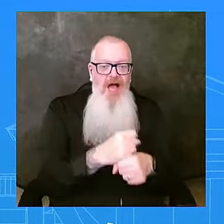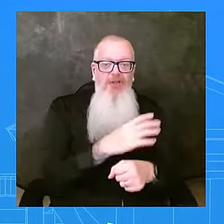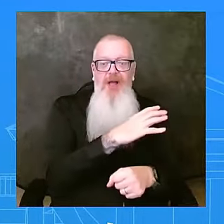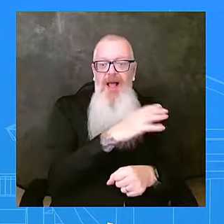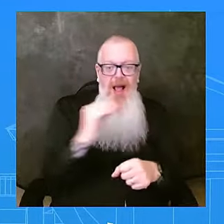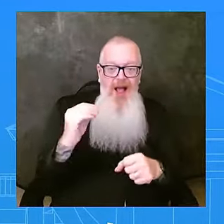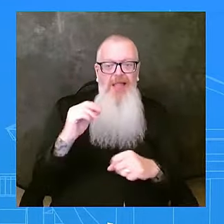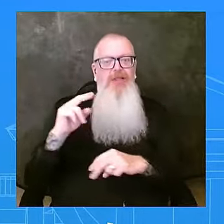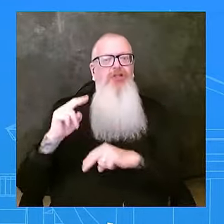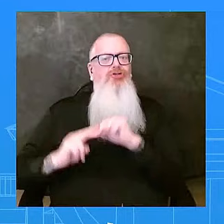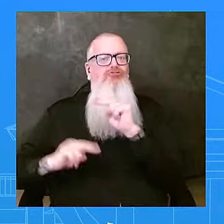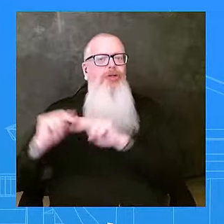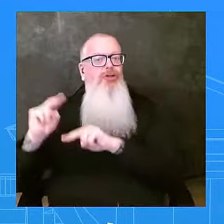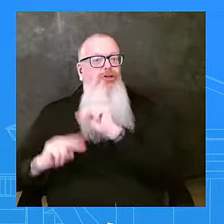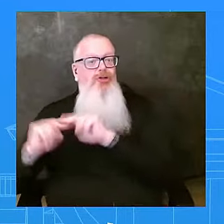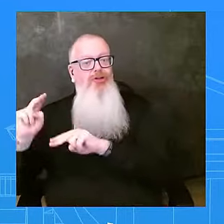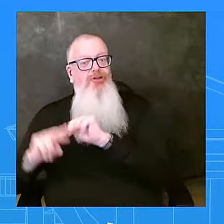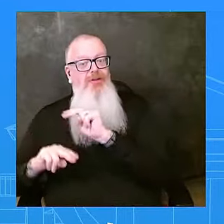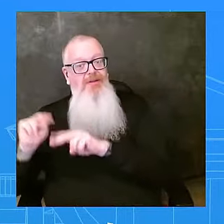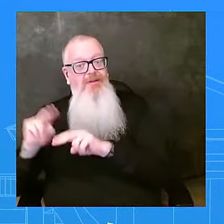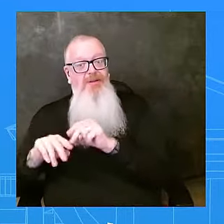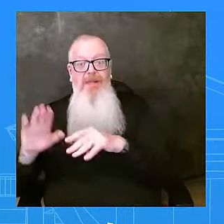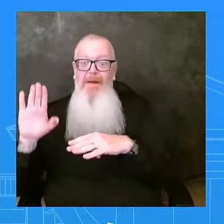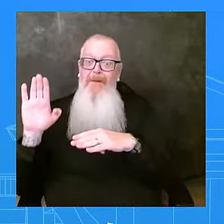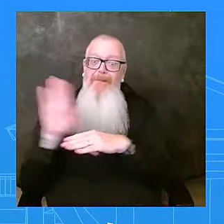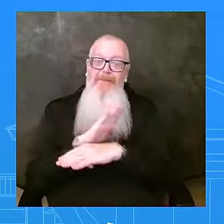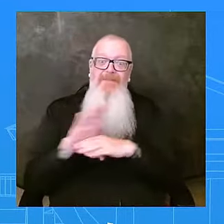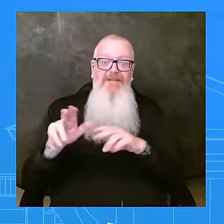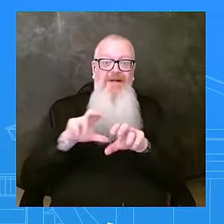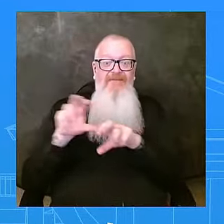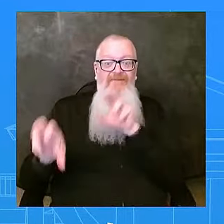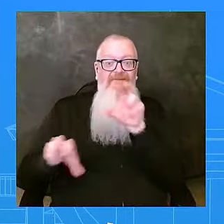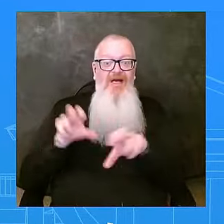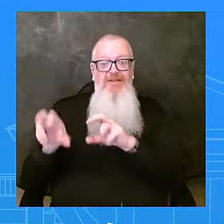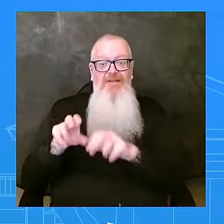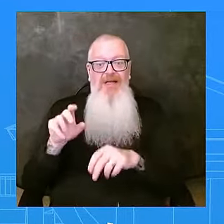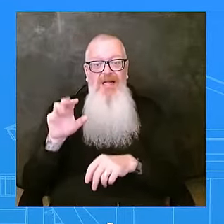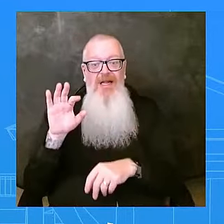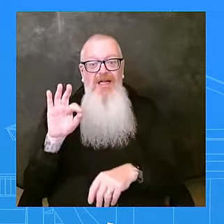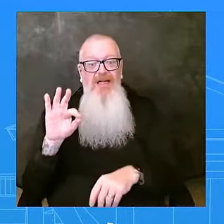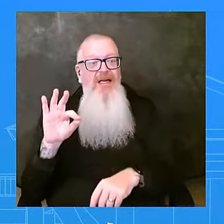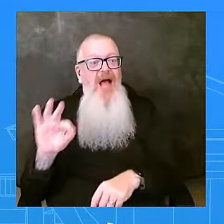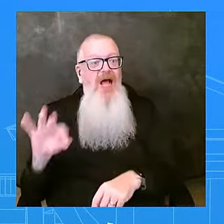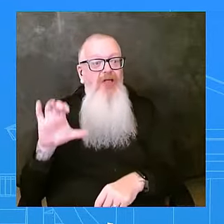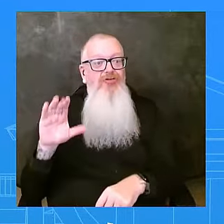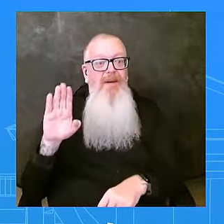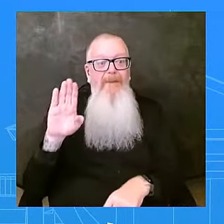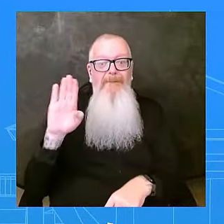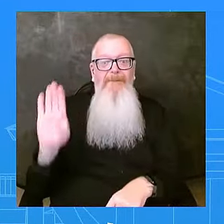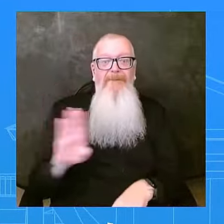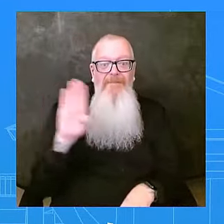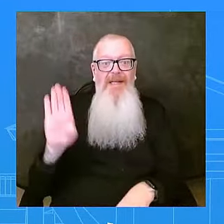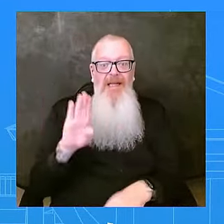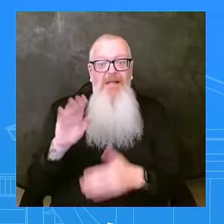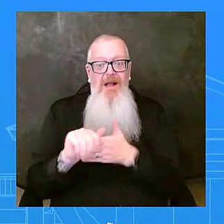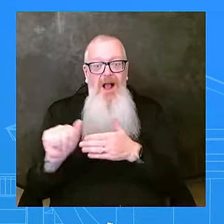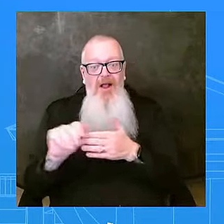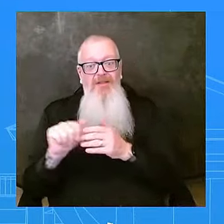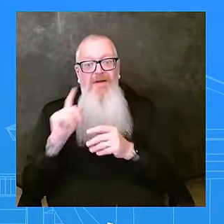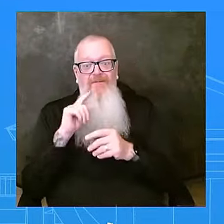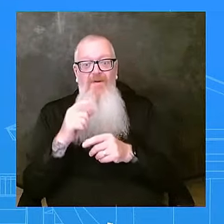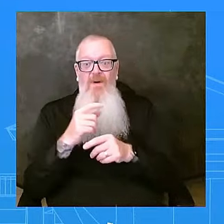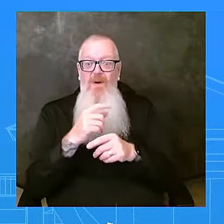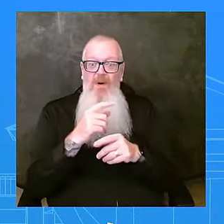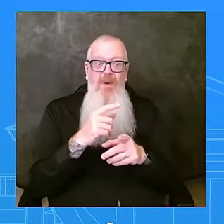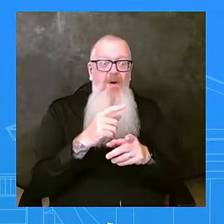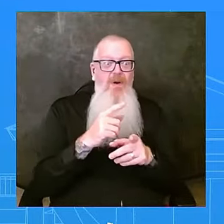than $900 billion in manufacturing and clean energy. And one analyst said, and I quote them, after years of inaction, America